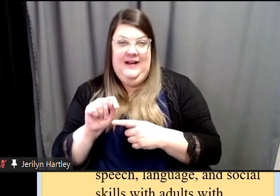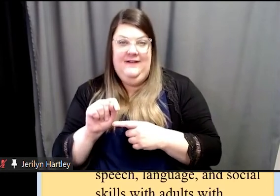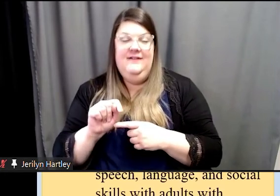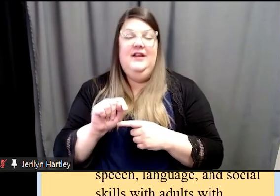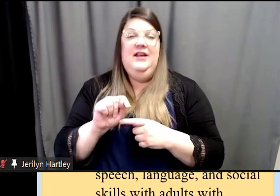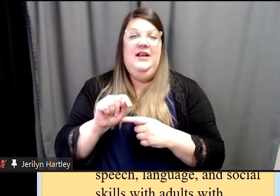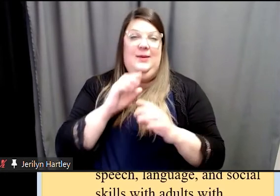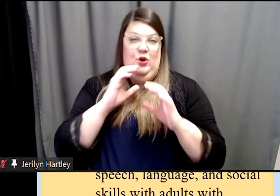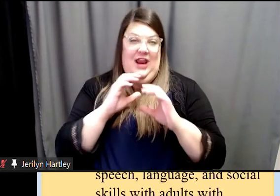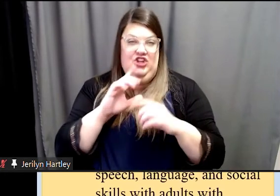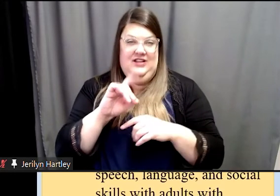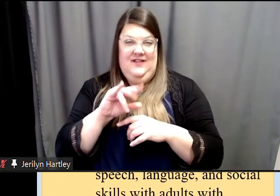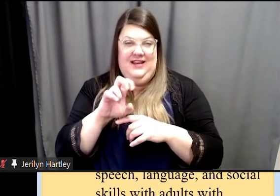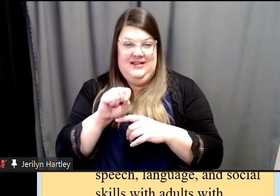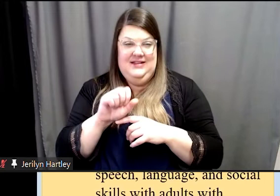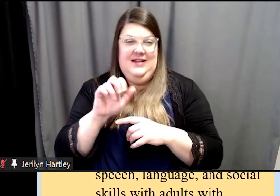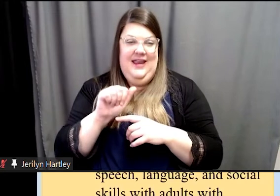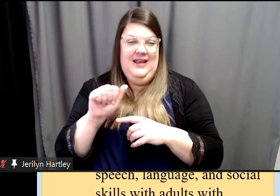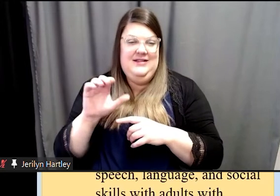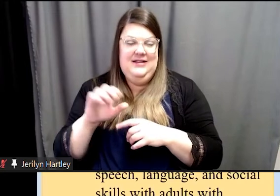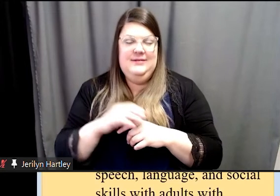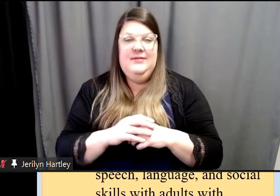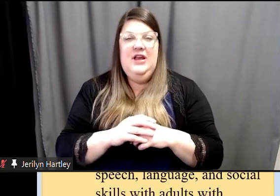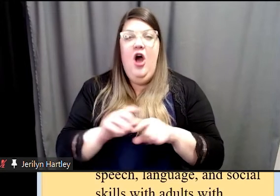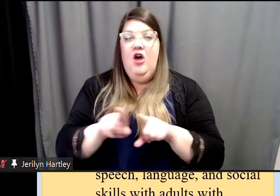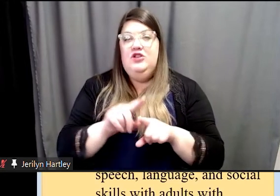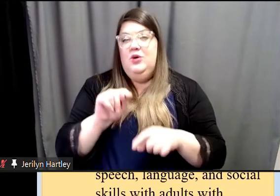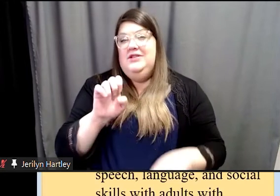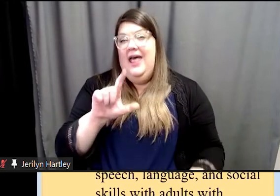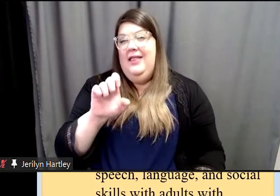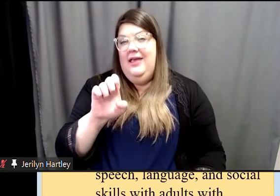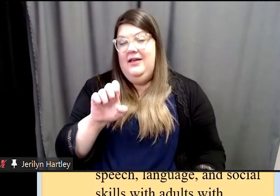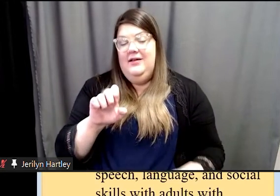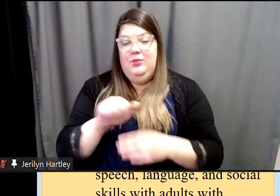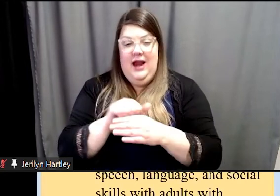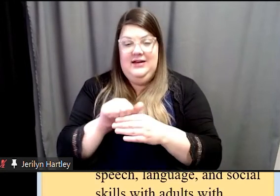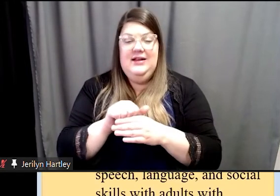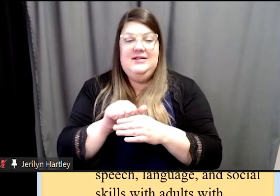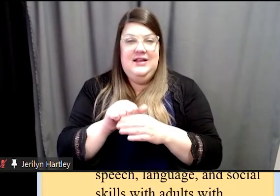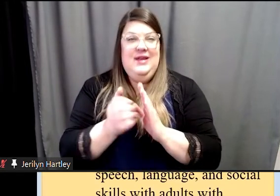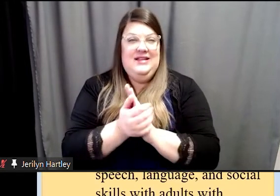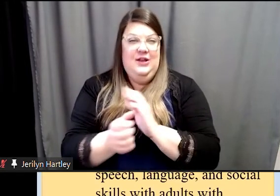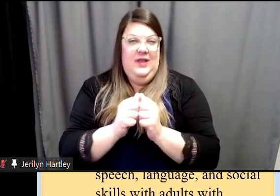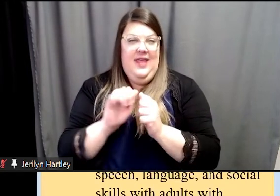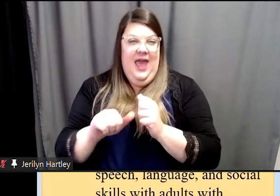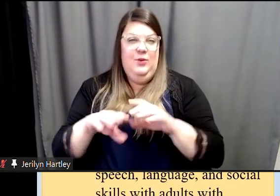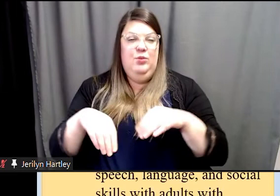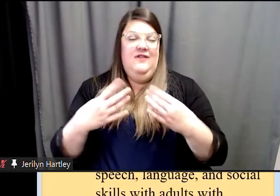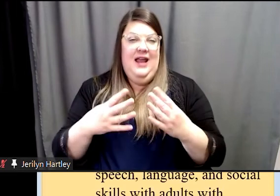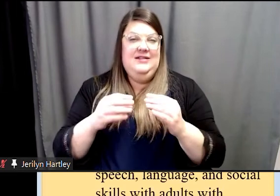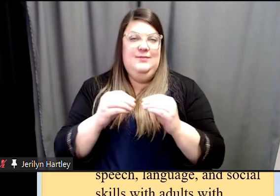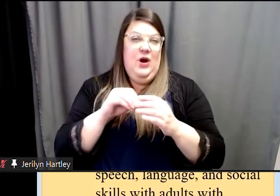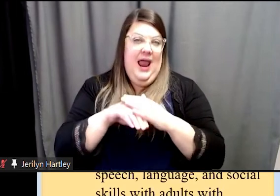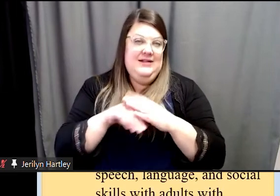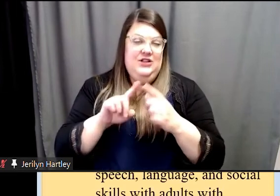AACs, and then also telepractice. Being skilled in these areas provides greater access to tools the patient